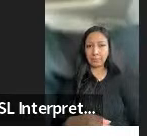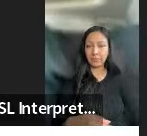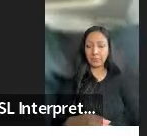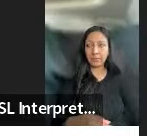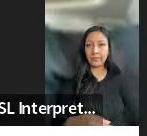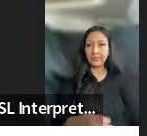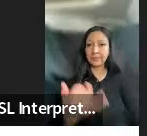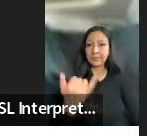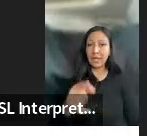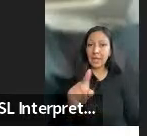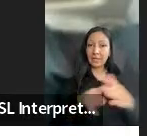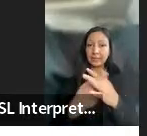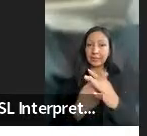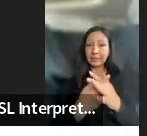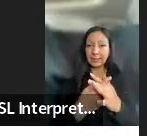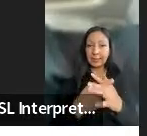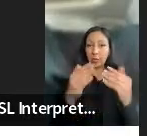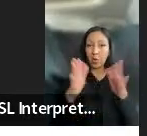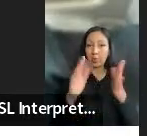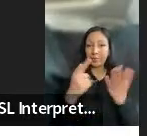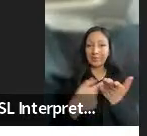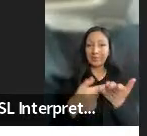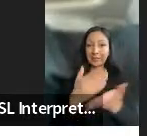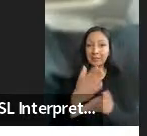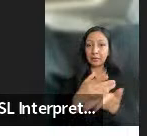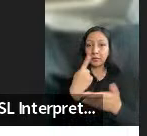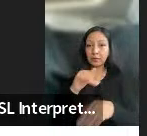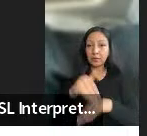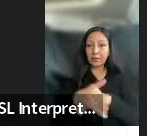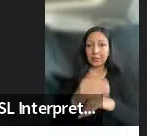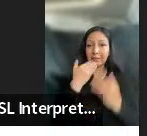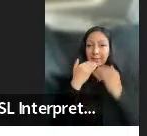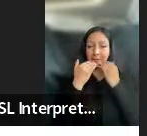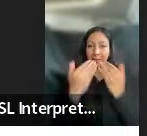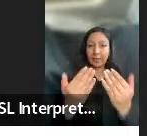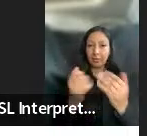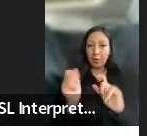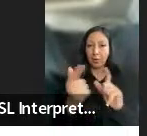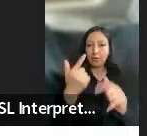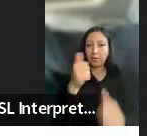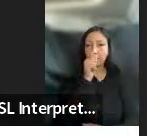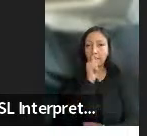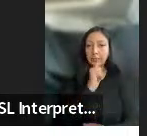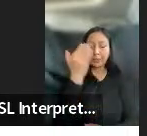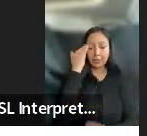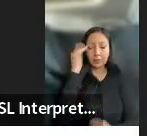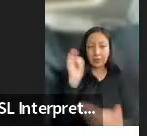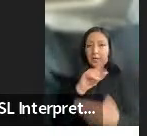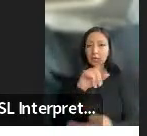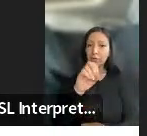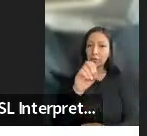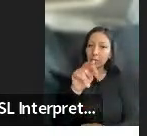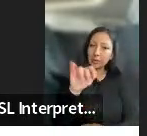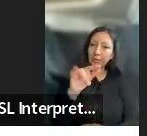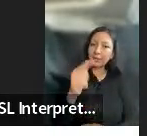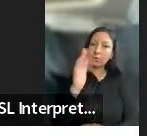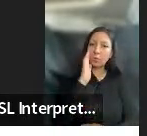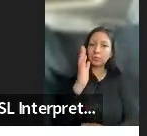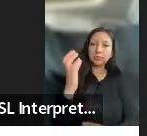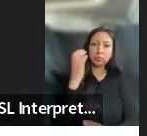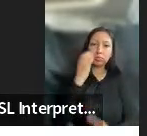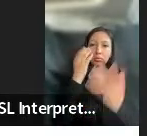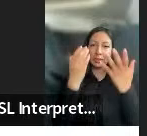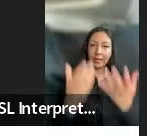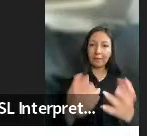We'll begin the open discussion portion of the evening. So thank you all for your patience. I know zoning can sometimes be a dense topic, and